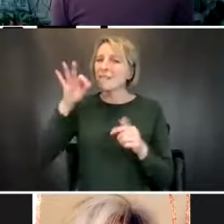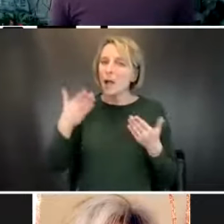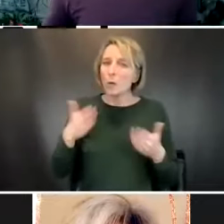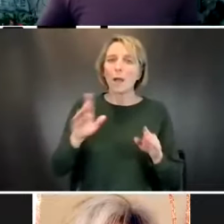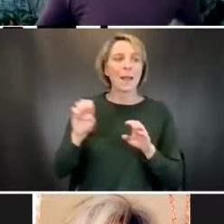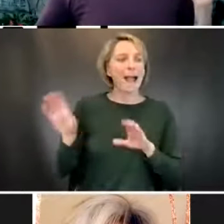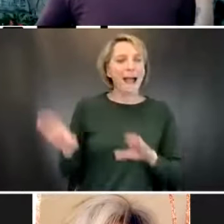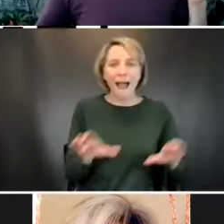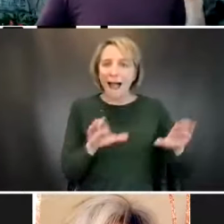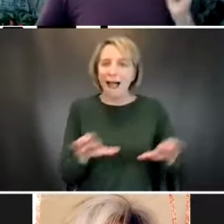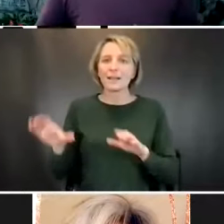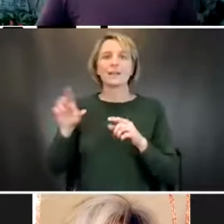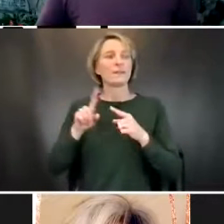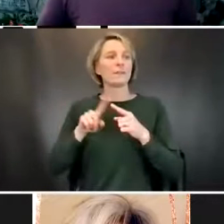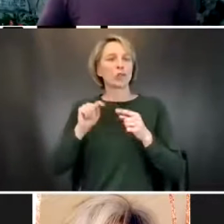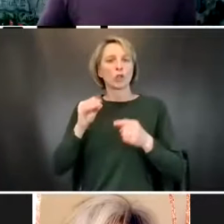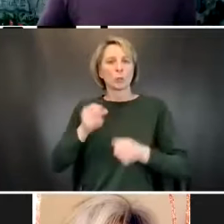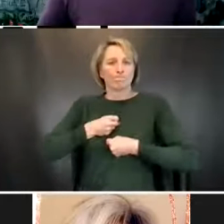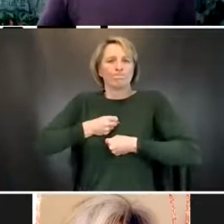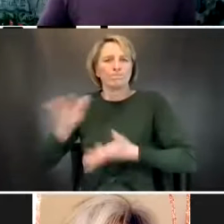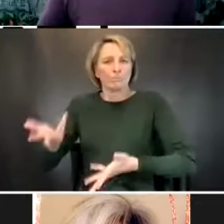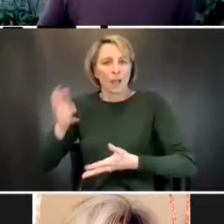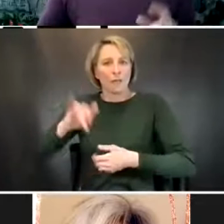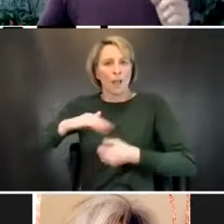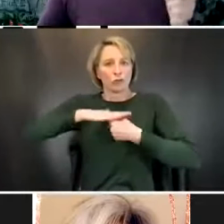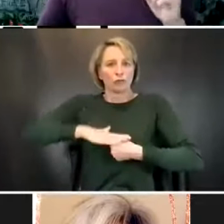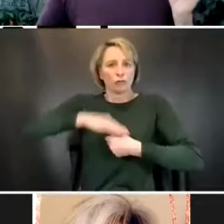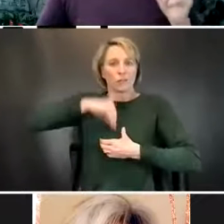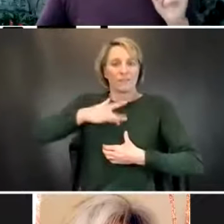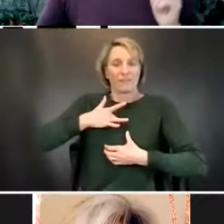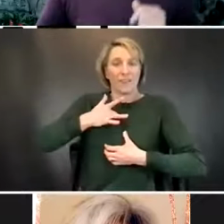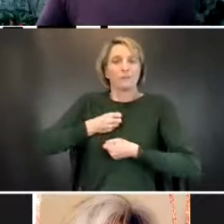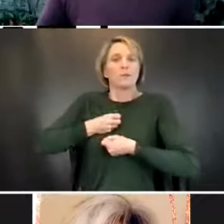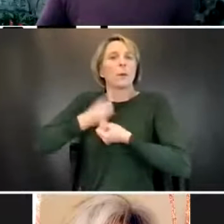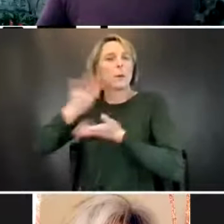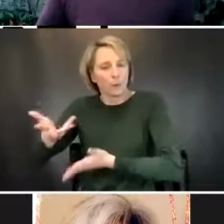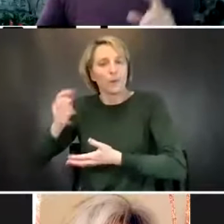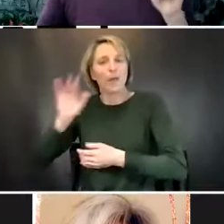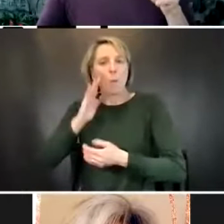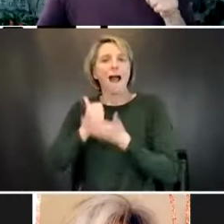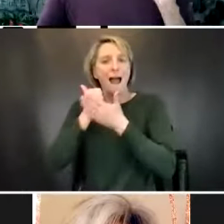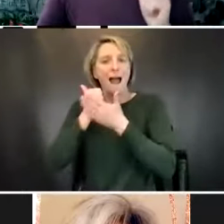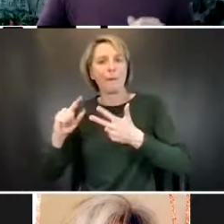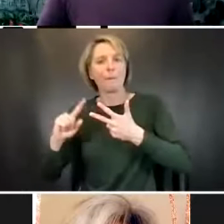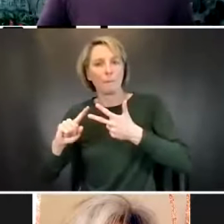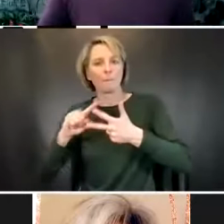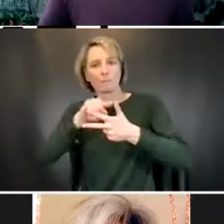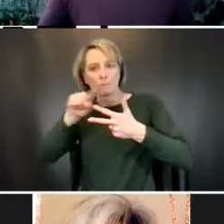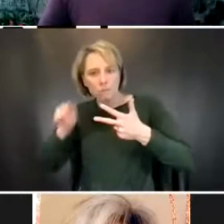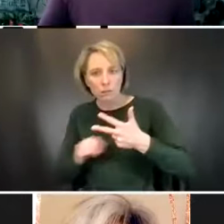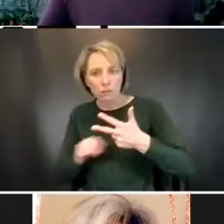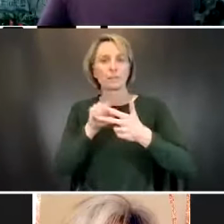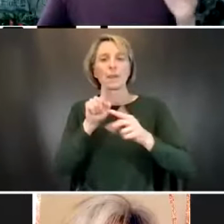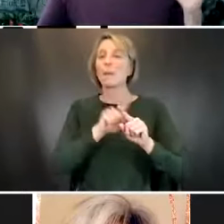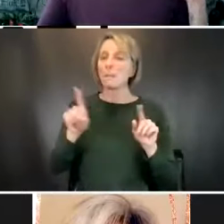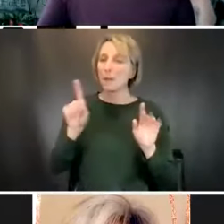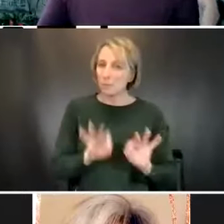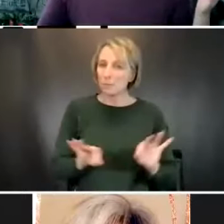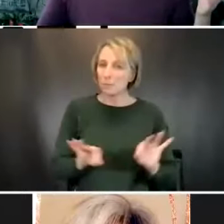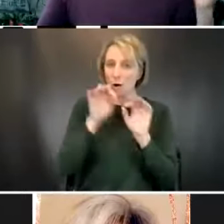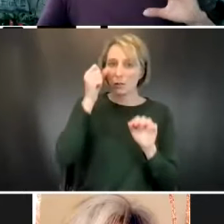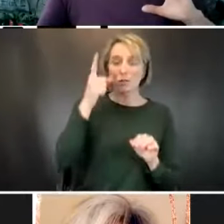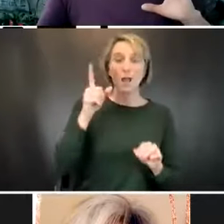helpful. It's empowering to know that our brain doesn't know the difference between this real threat of